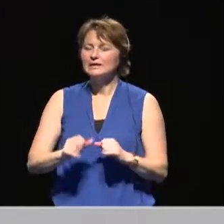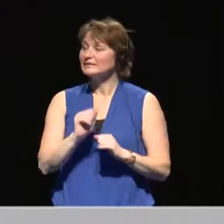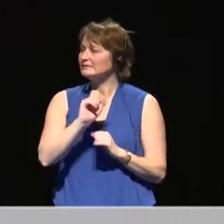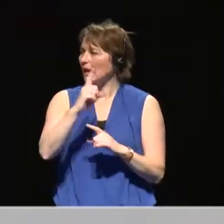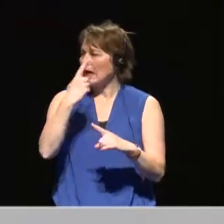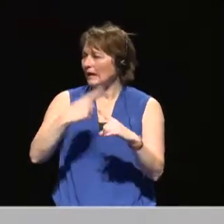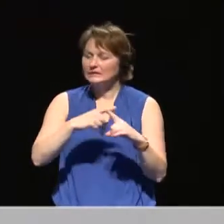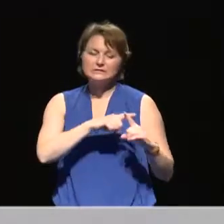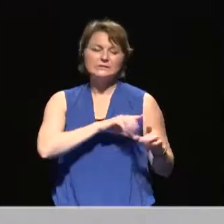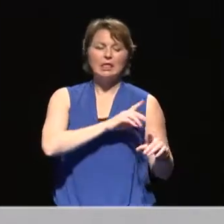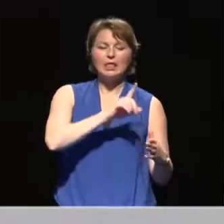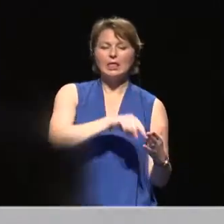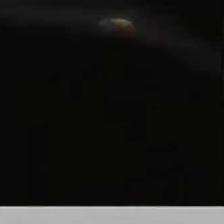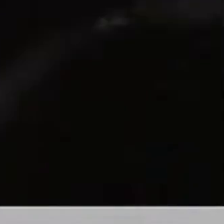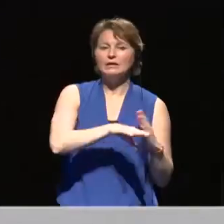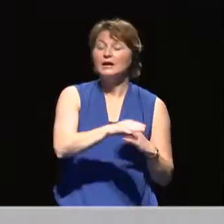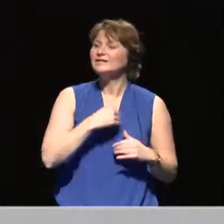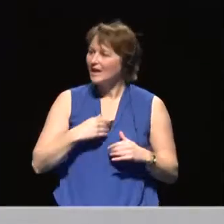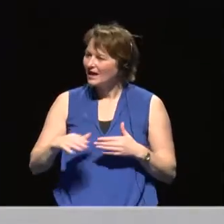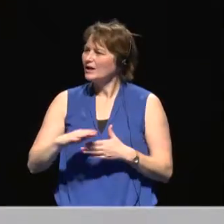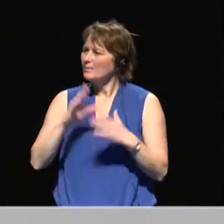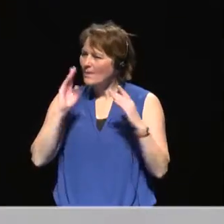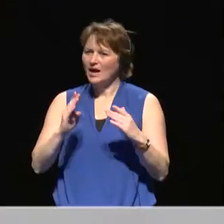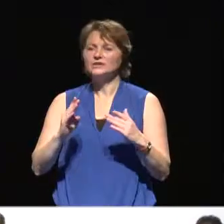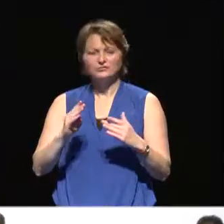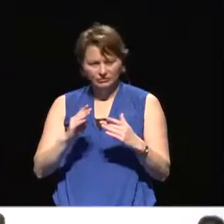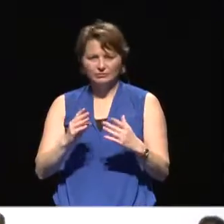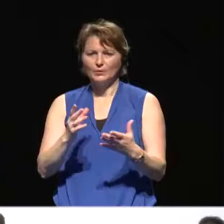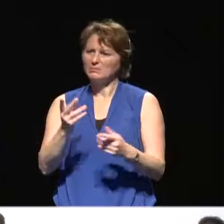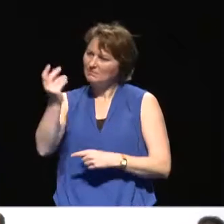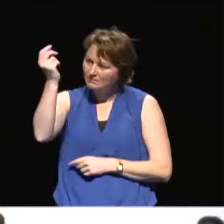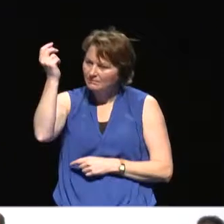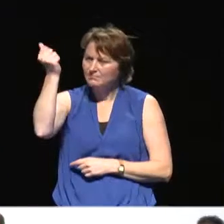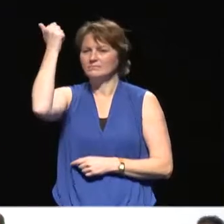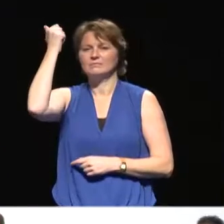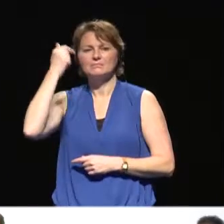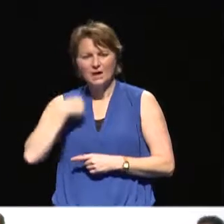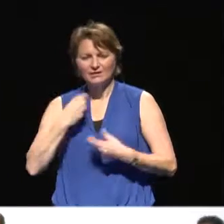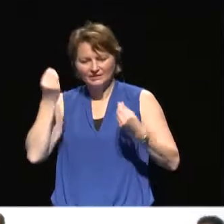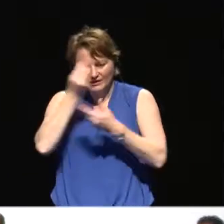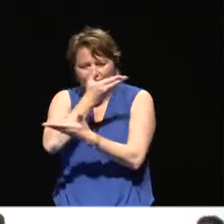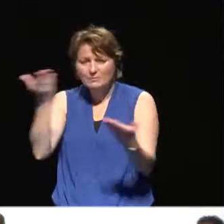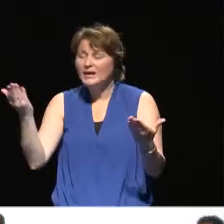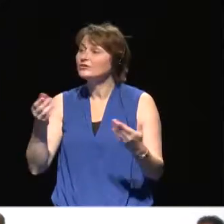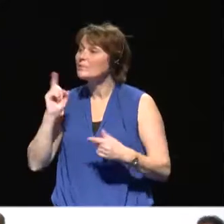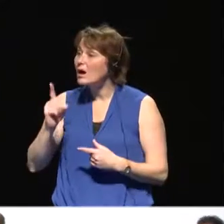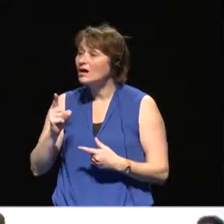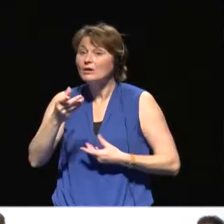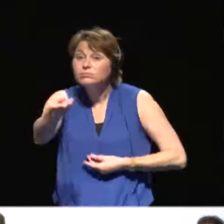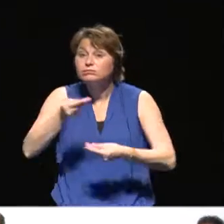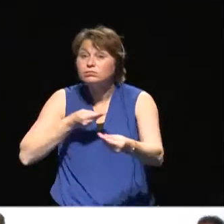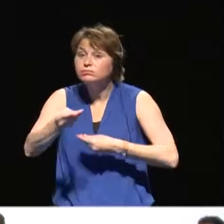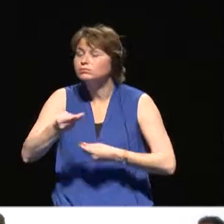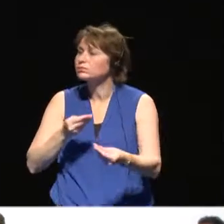talk about automatic exchange of information that has not to be reciprocal, because, of course, some developing countries don't have today the